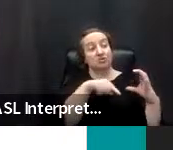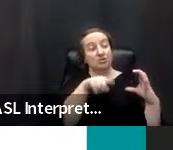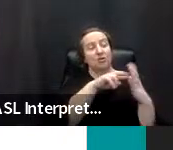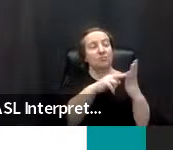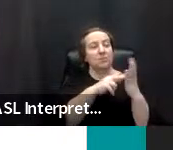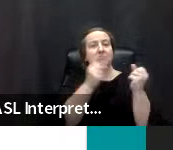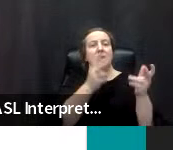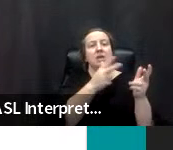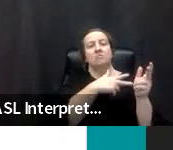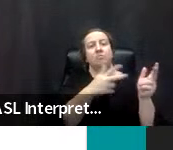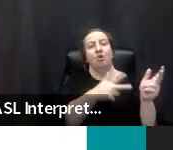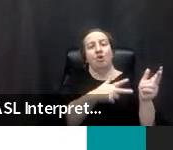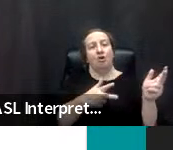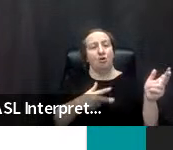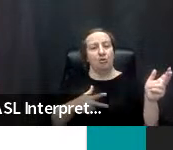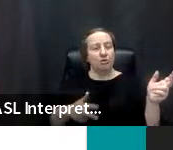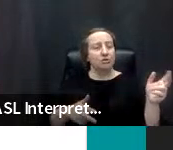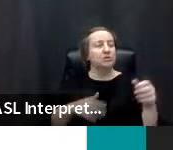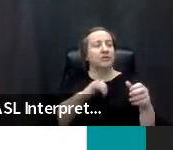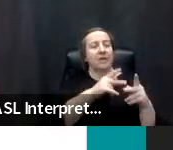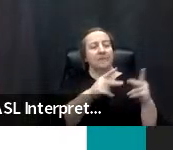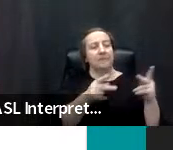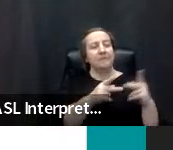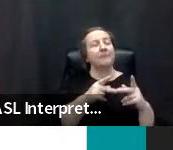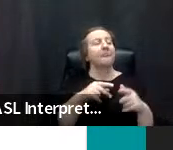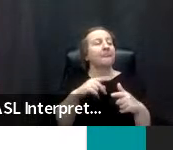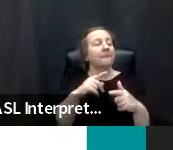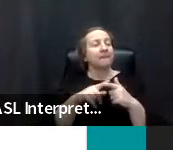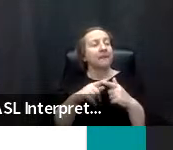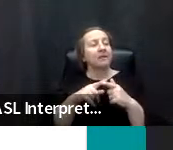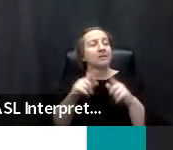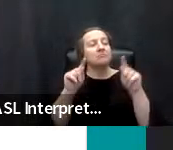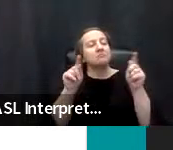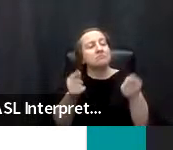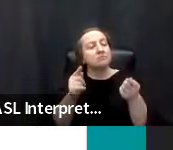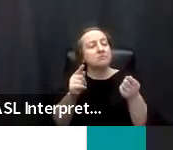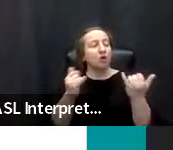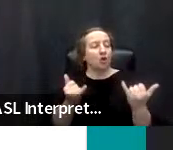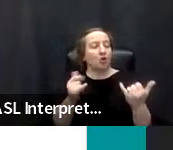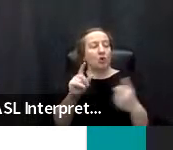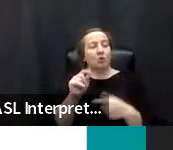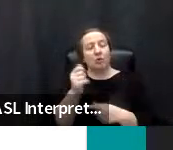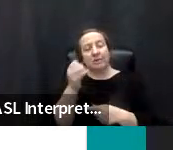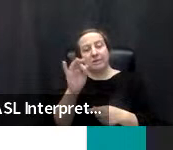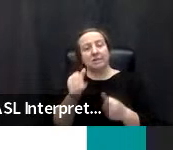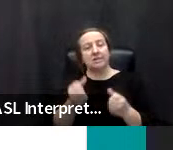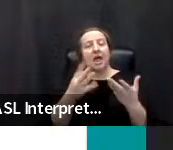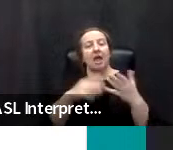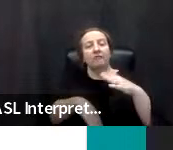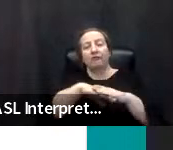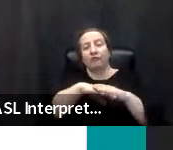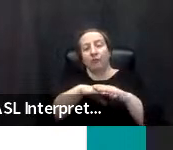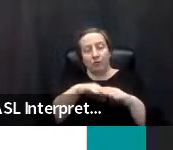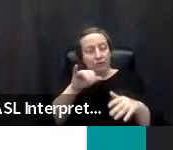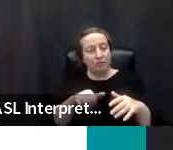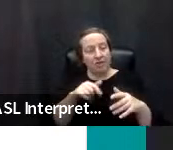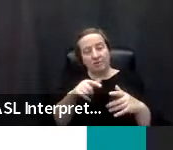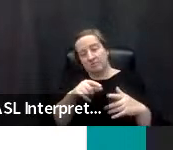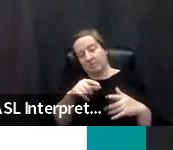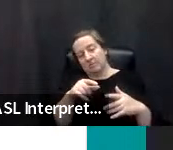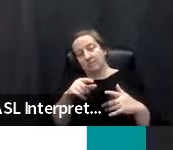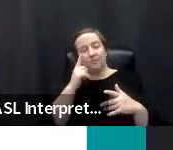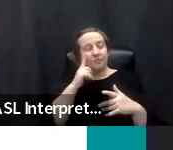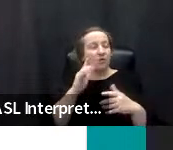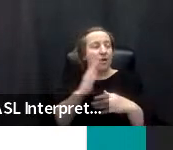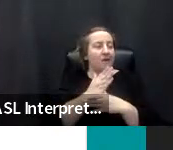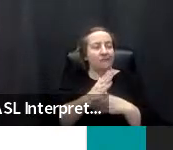parking stalls at that location. And then in brackets there, we kind of show the current 2019 parking utilization on an average weekday, kind of